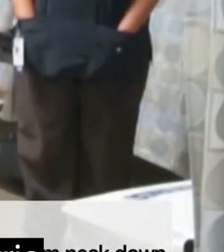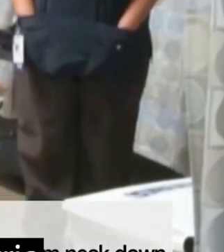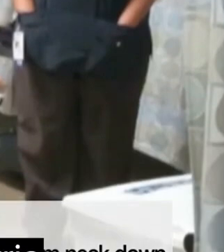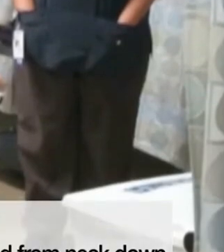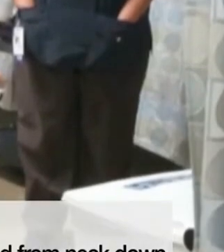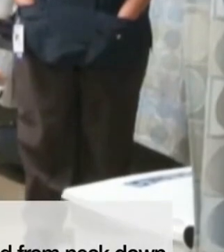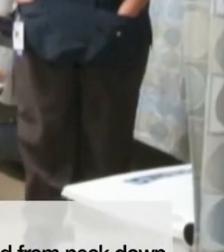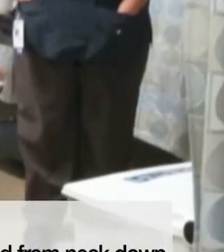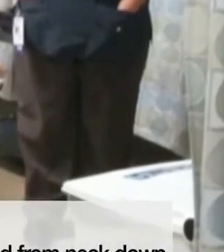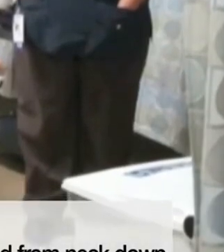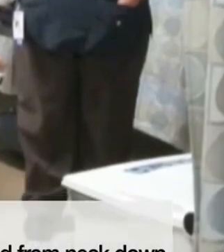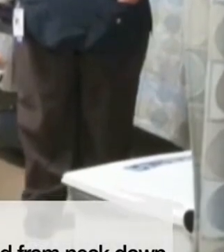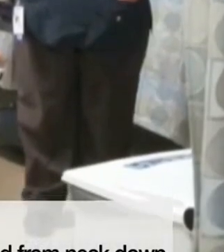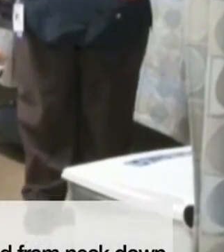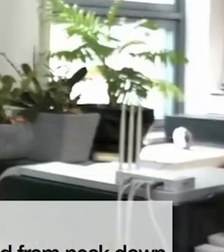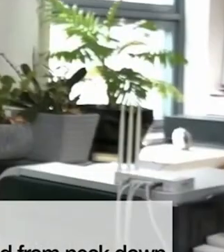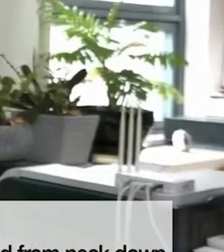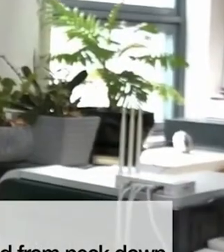school in an electric wheelchair.